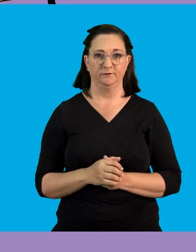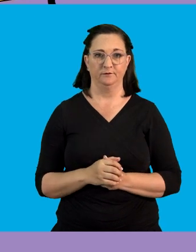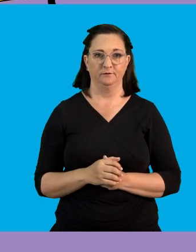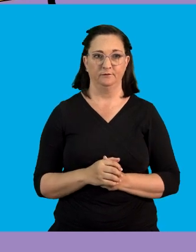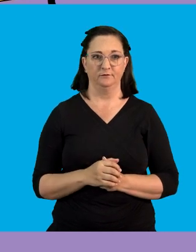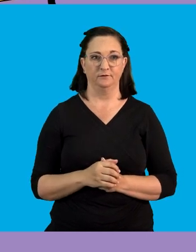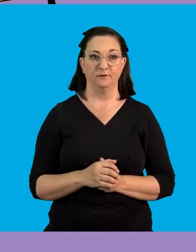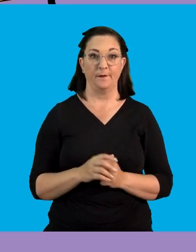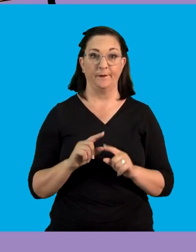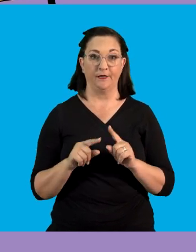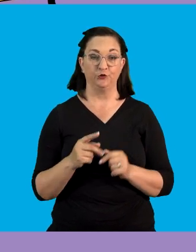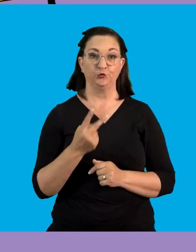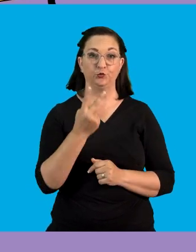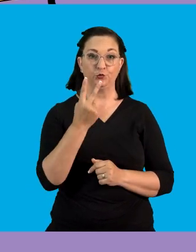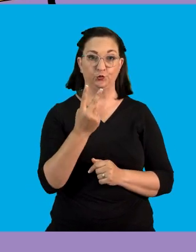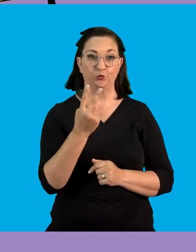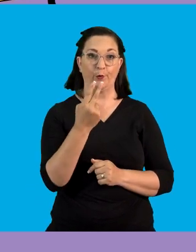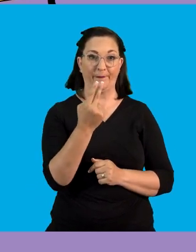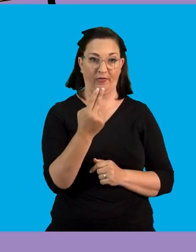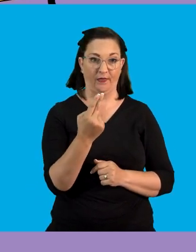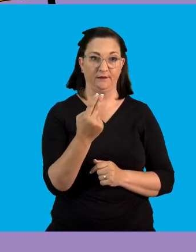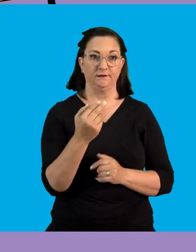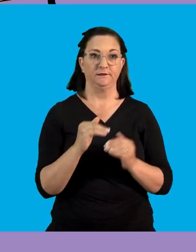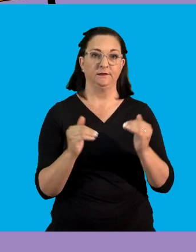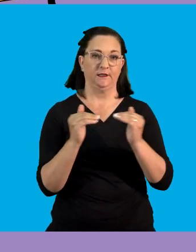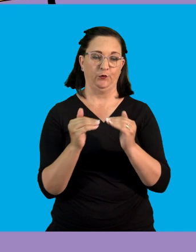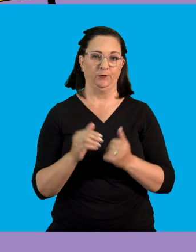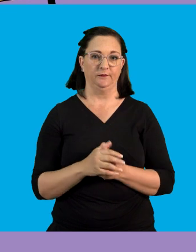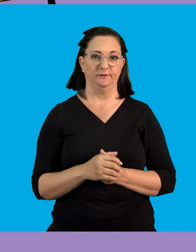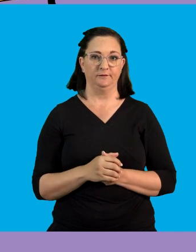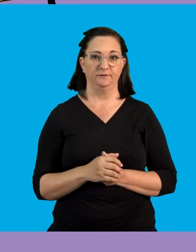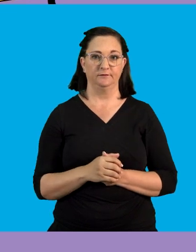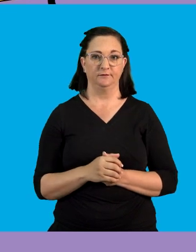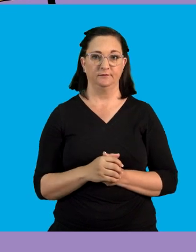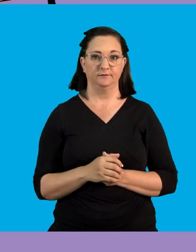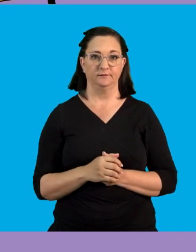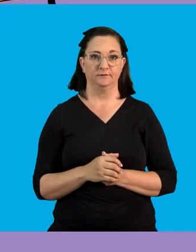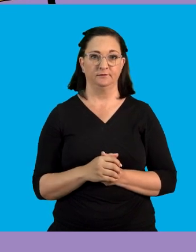But not only that, it's two pairs of adjacent sides that are equal.